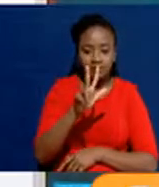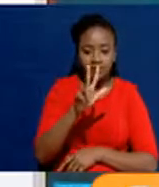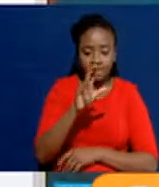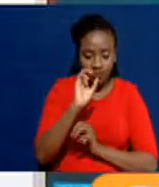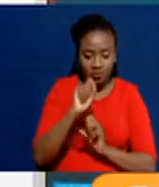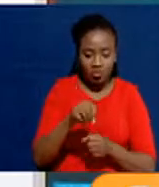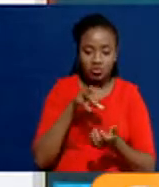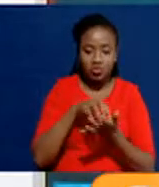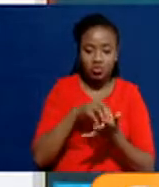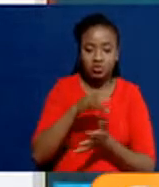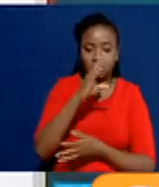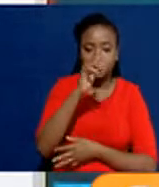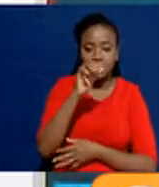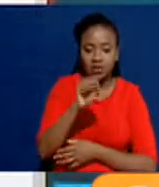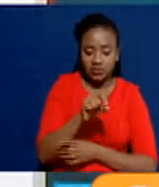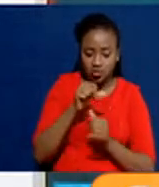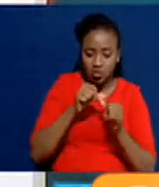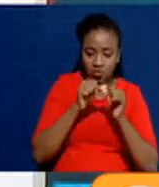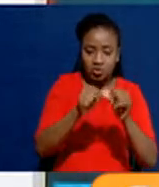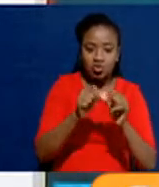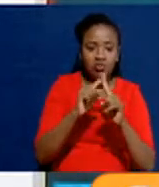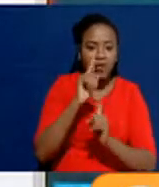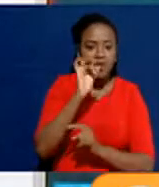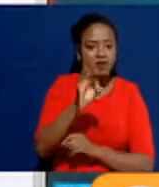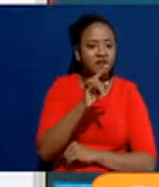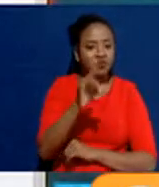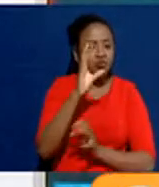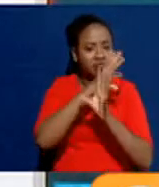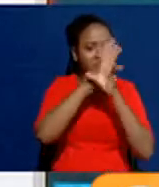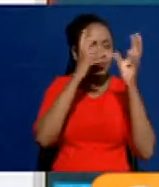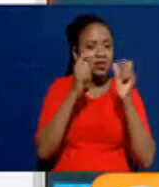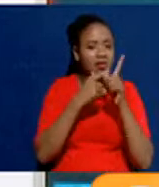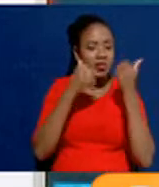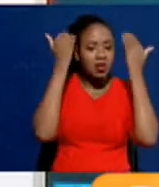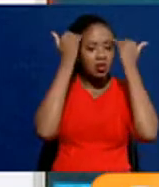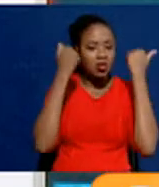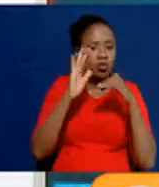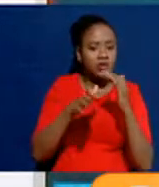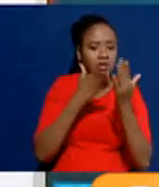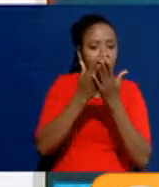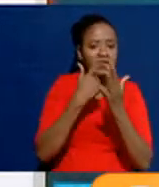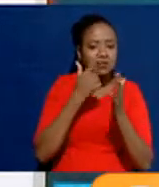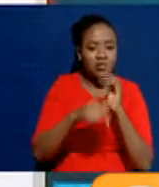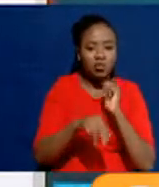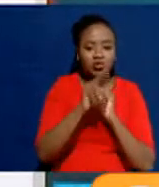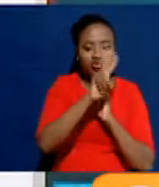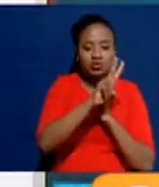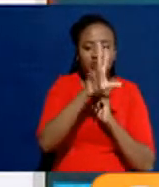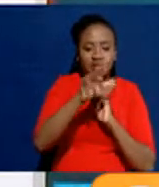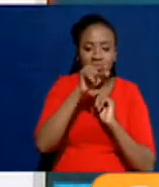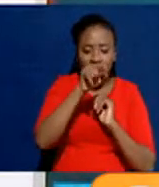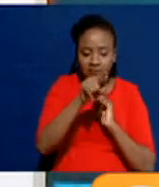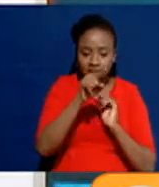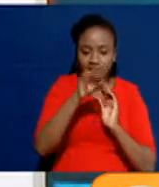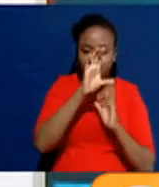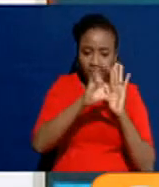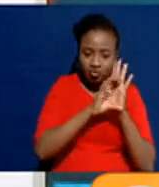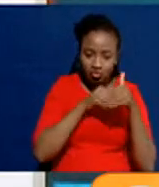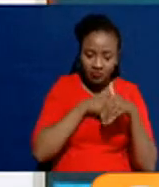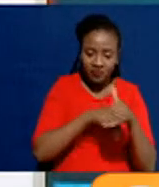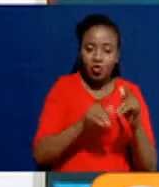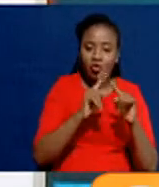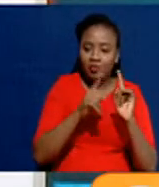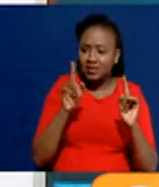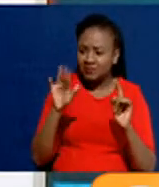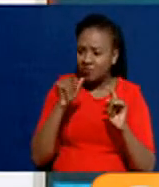thing, because if you're the president, and maybe the Court of Appeal will say that 23 are constitutional, how do you pick 23 from 50? In fact,